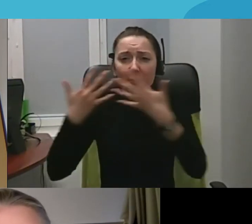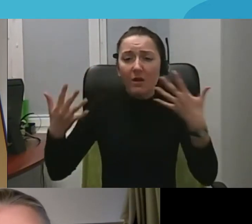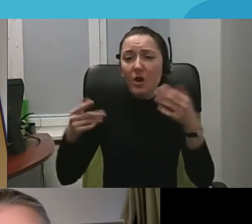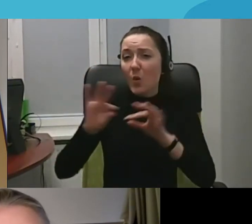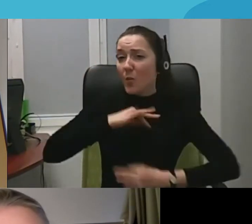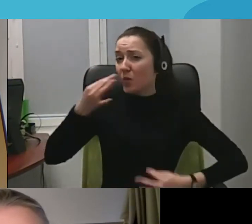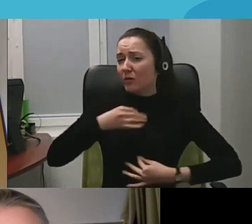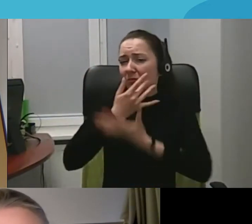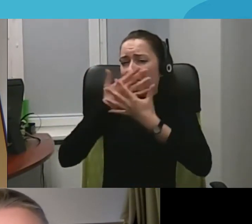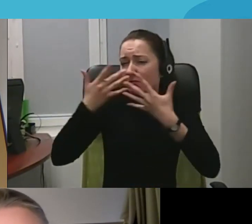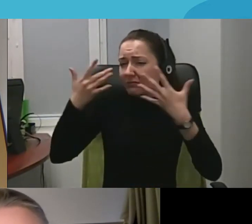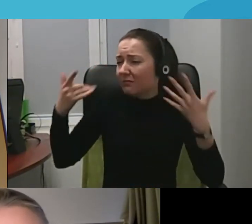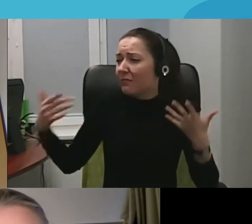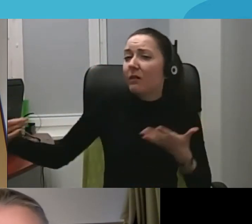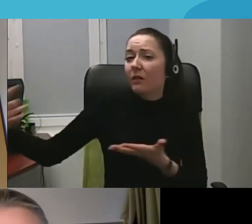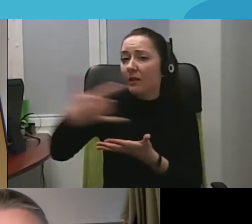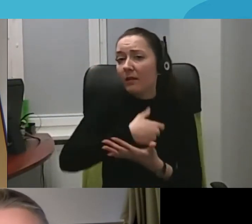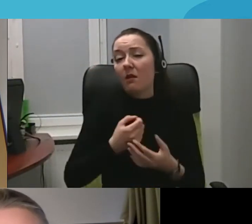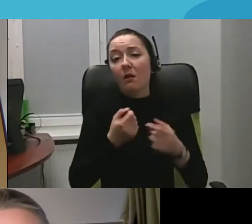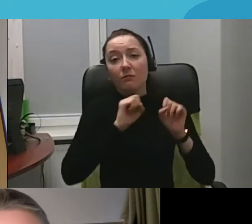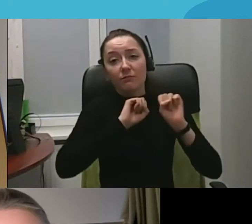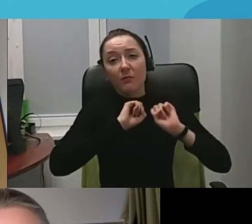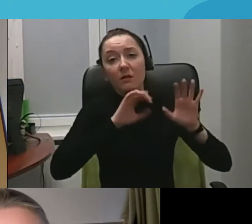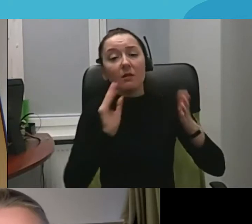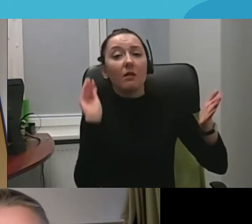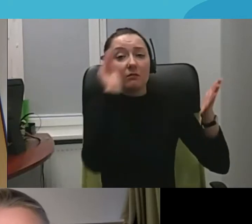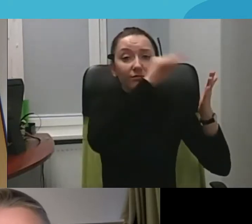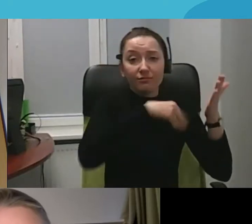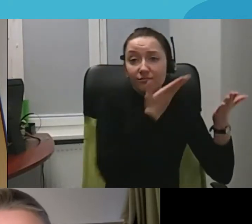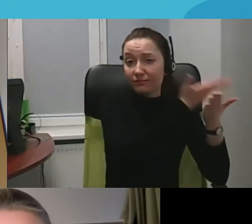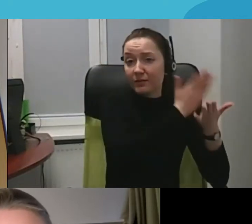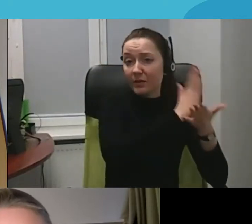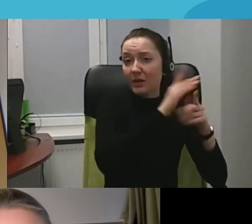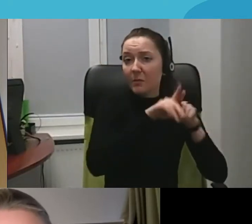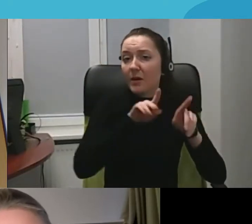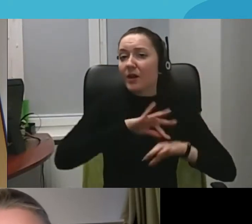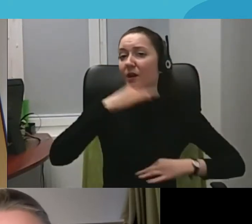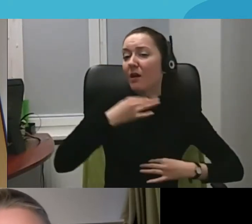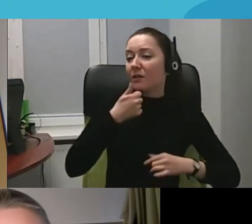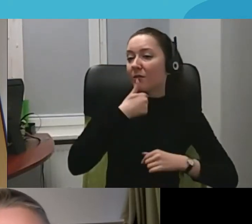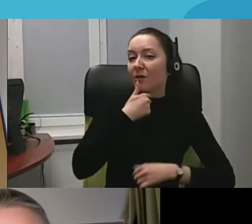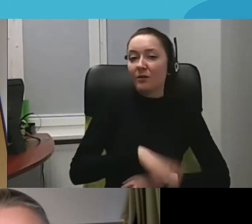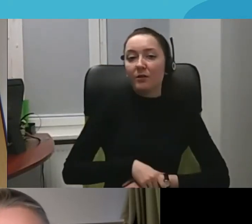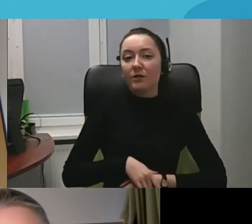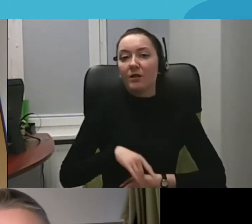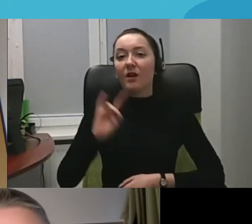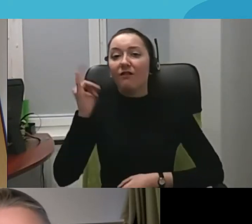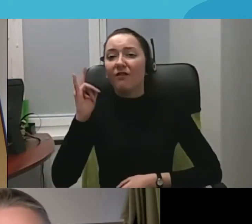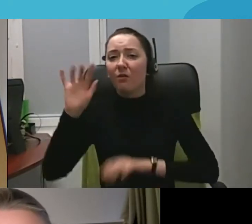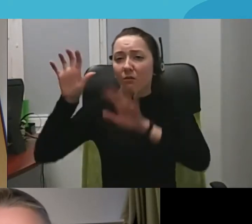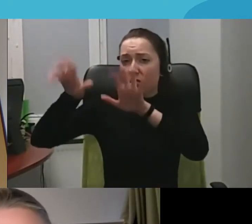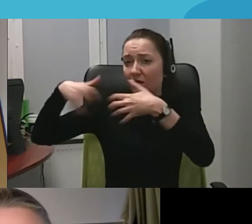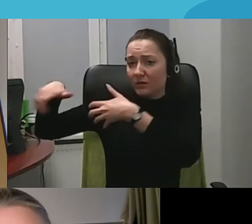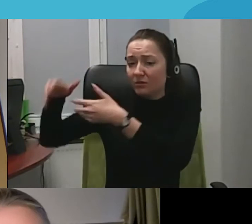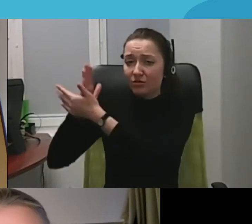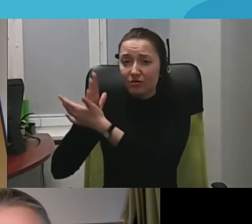the threat to deprive protesters of their custodial rights over their underage children, which I was happy to see also made